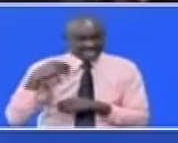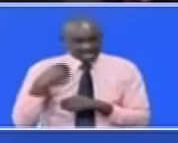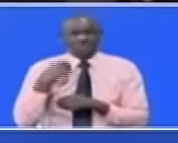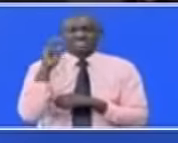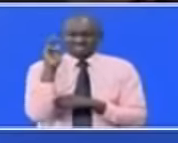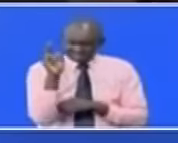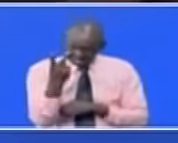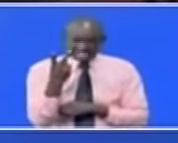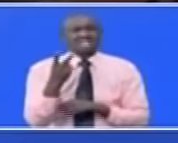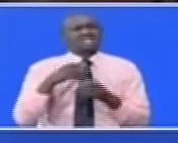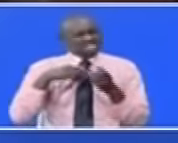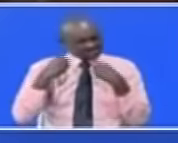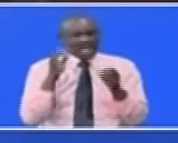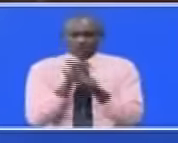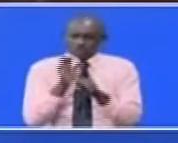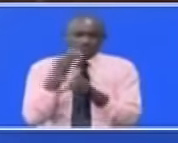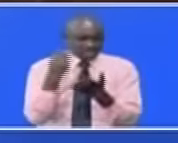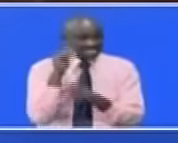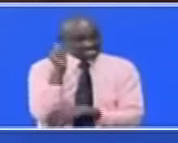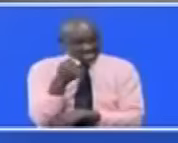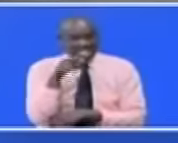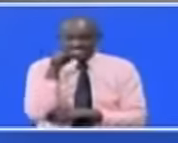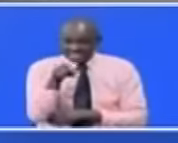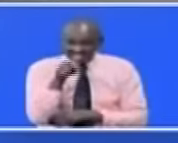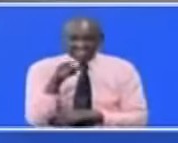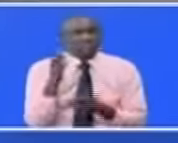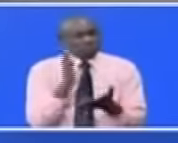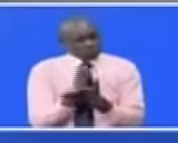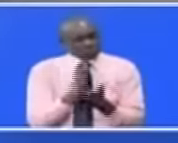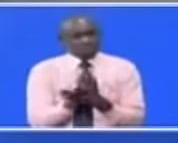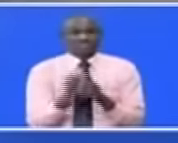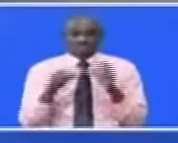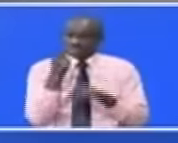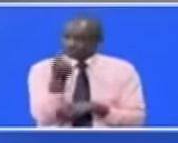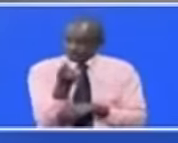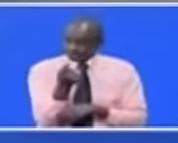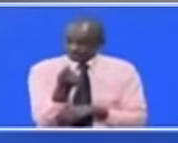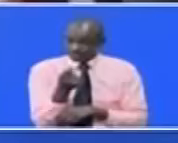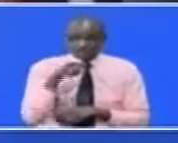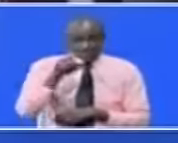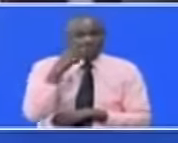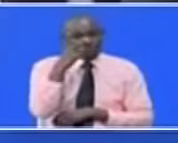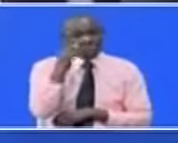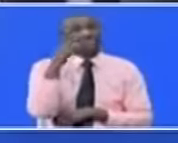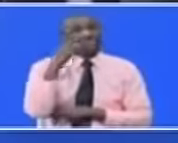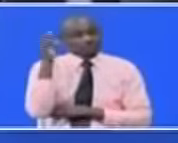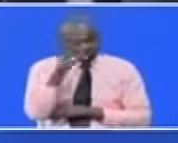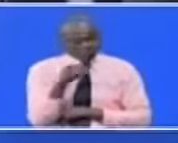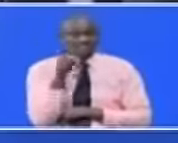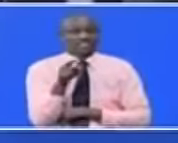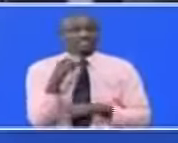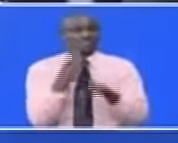largest foreign exchange earner out of a two-year slump seem to be earning fruit, with the tourism sector recovering from a 20.5% decline in